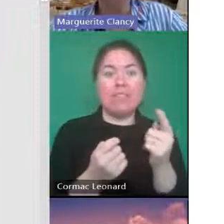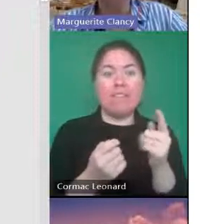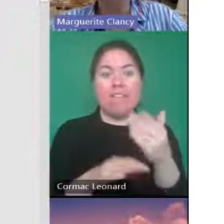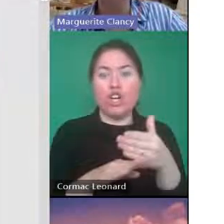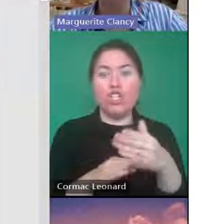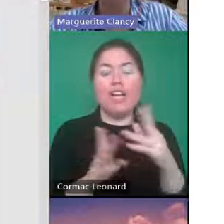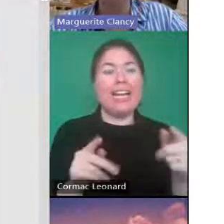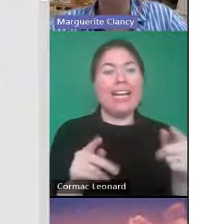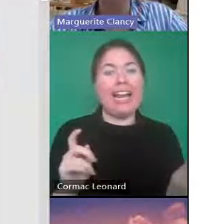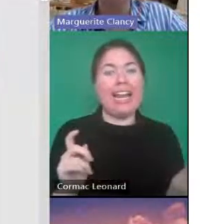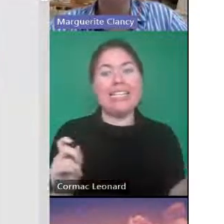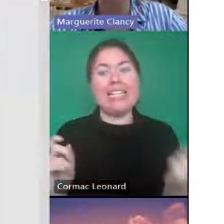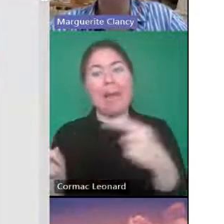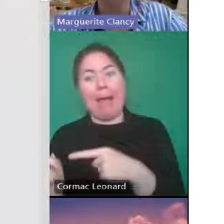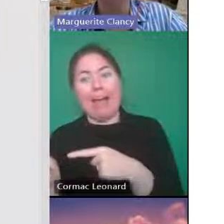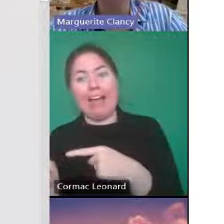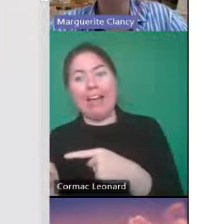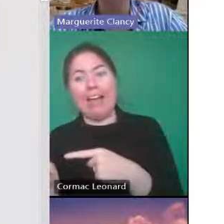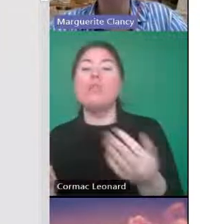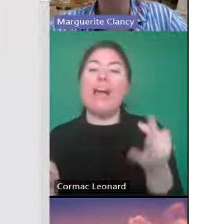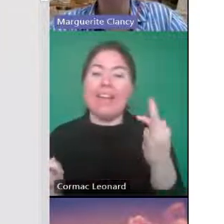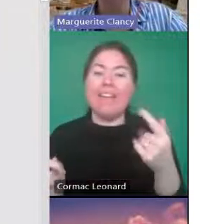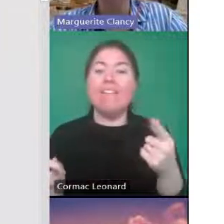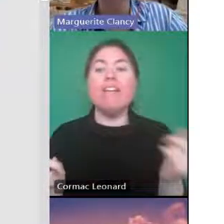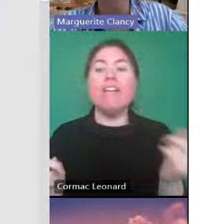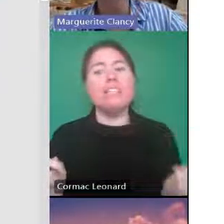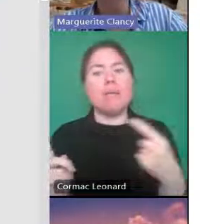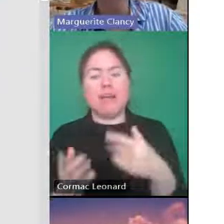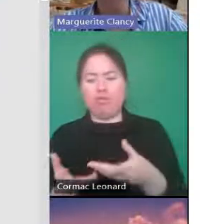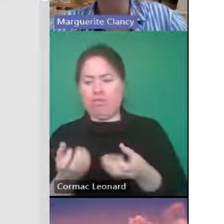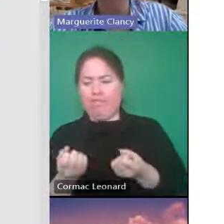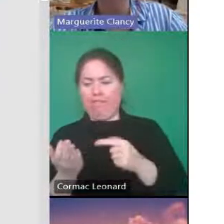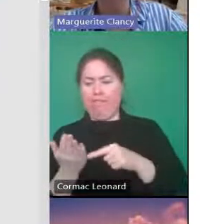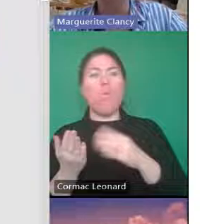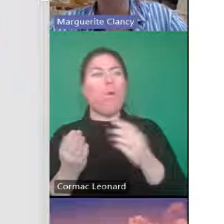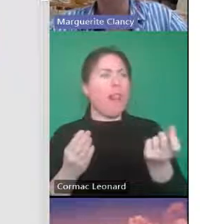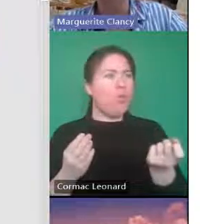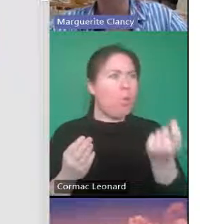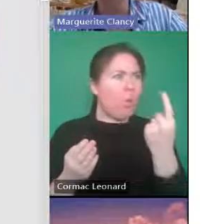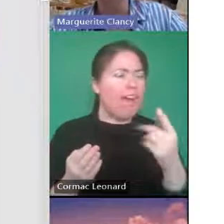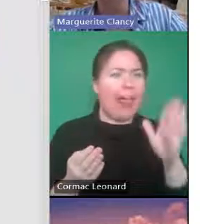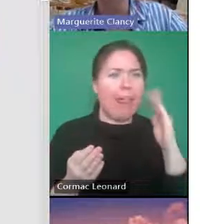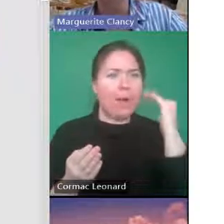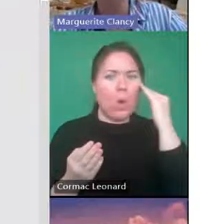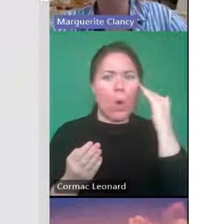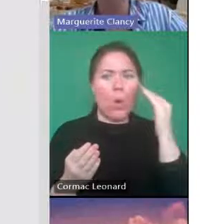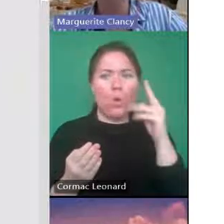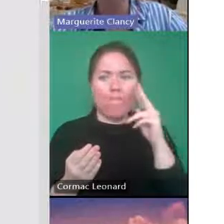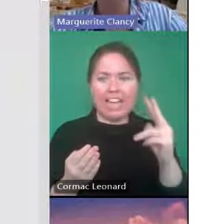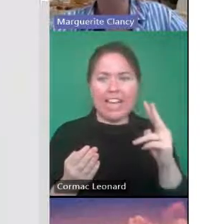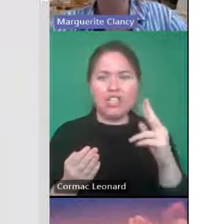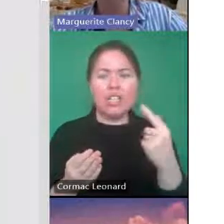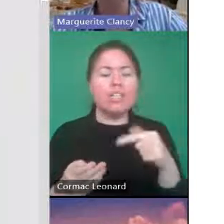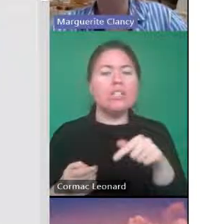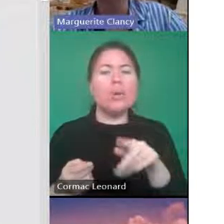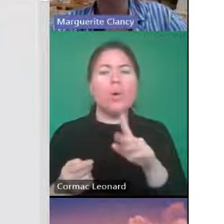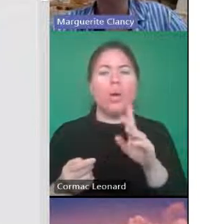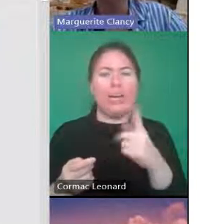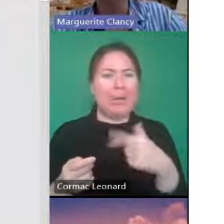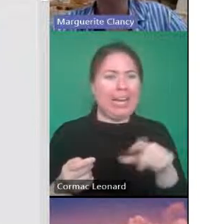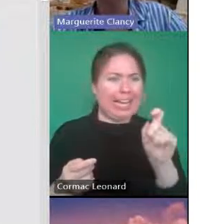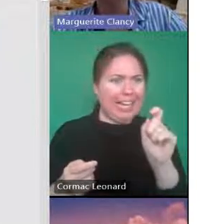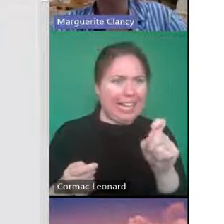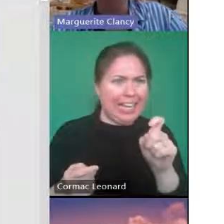information, if a request is sent back like that to you, you will get a notification and you will be able to click on that